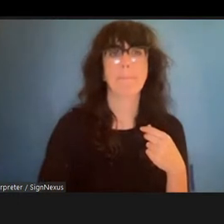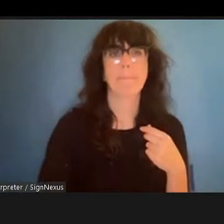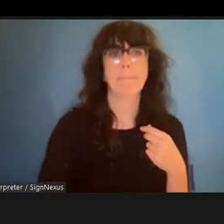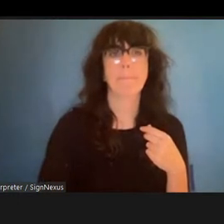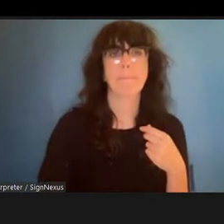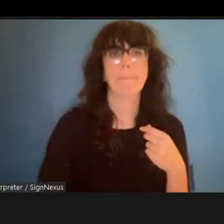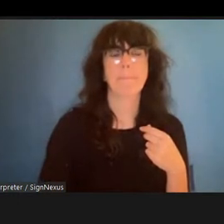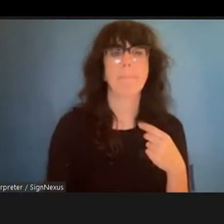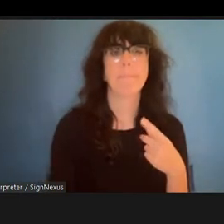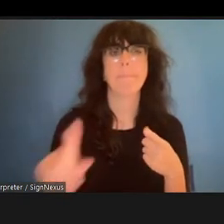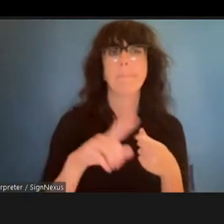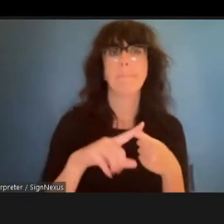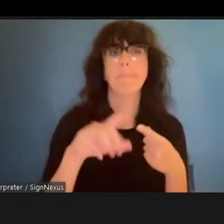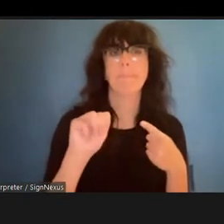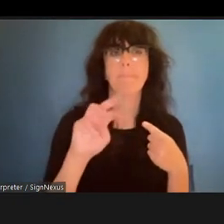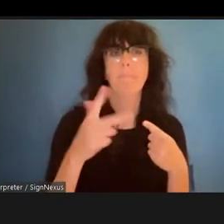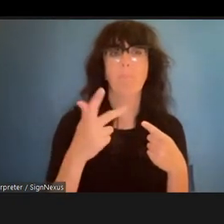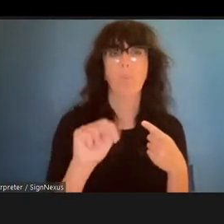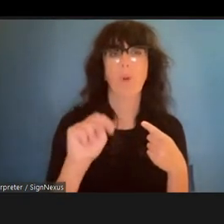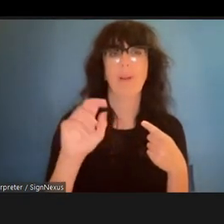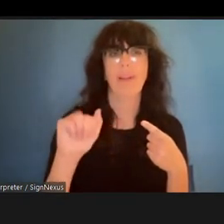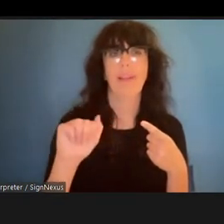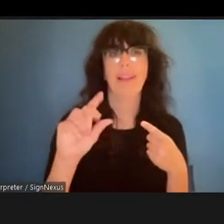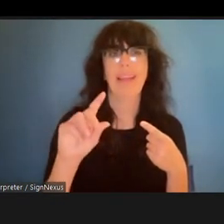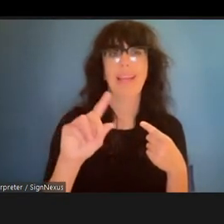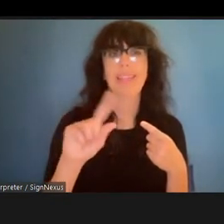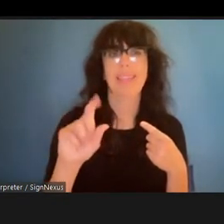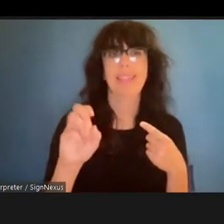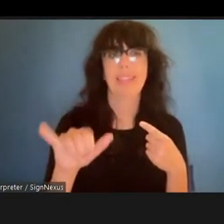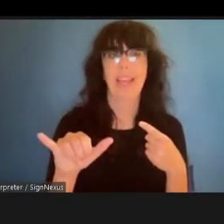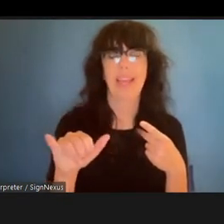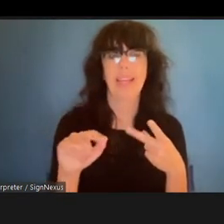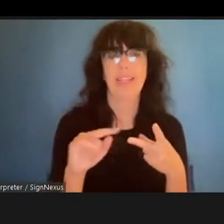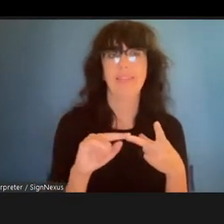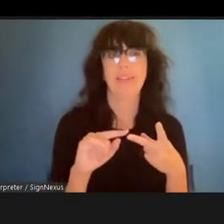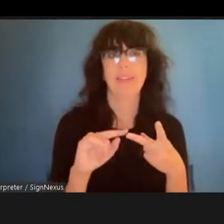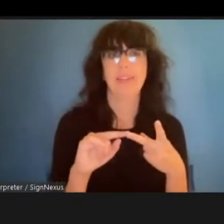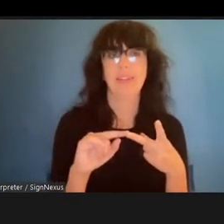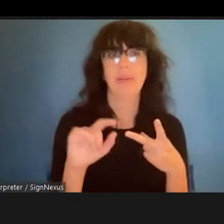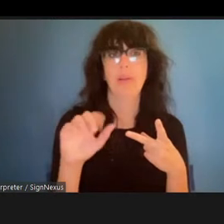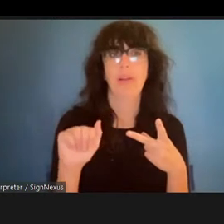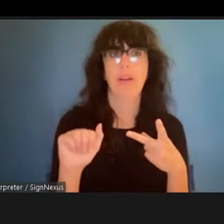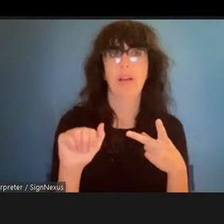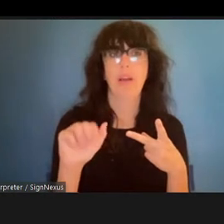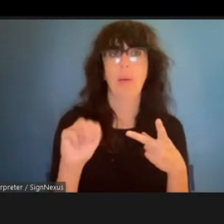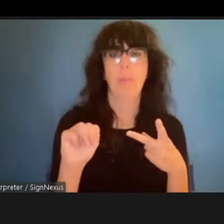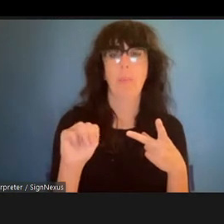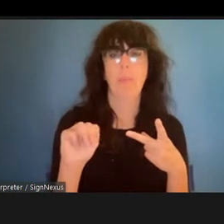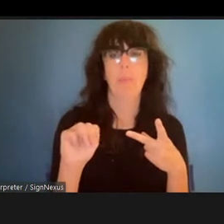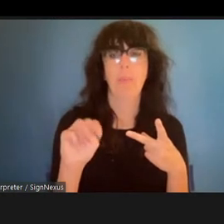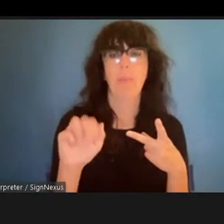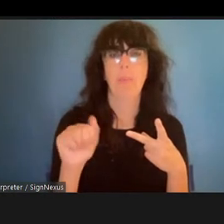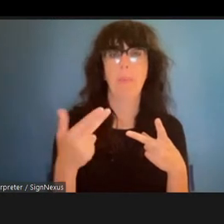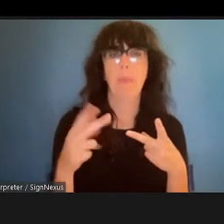the next speaker is morgan ed zay followed by ahmad ali